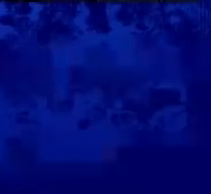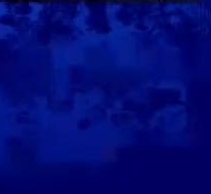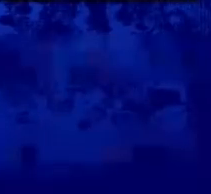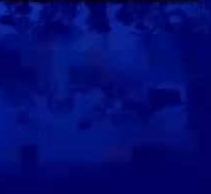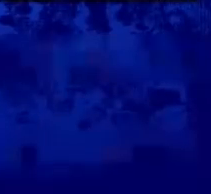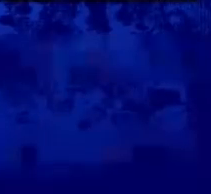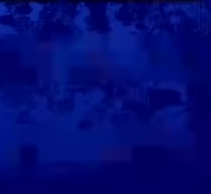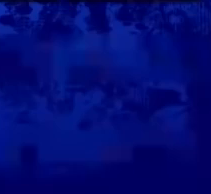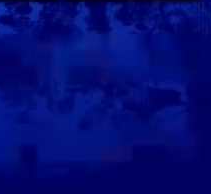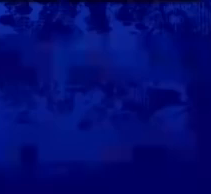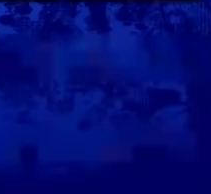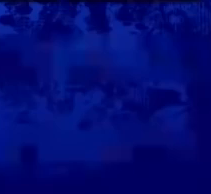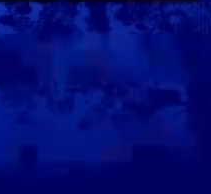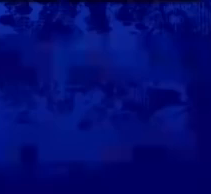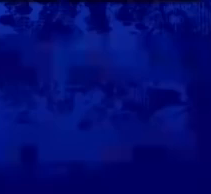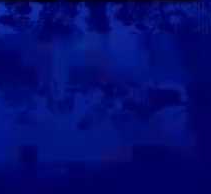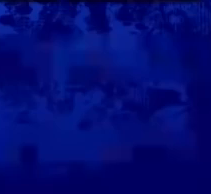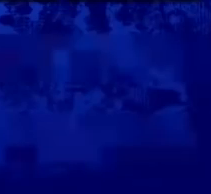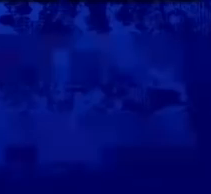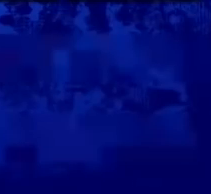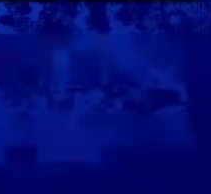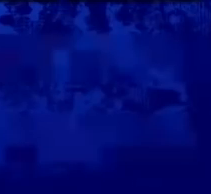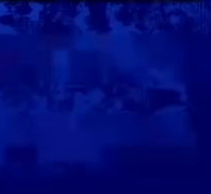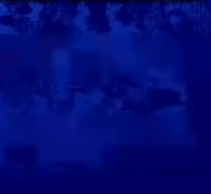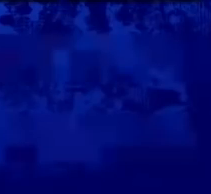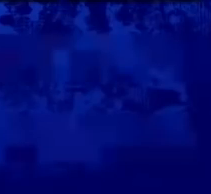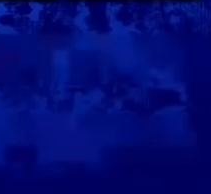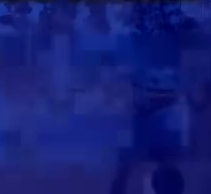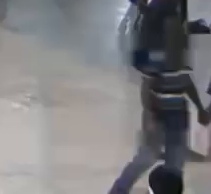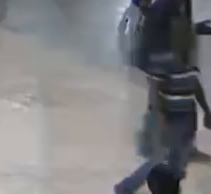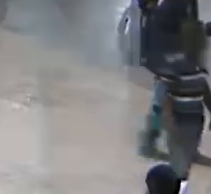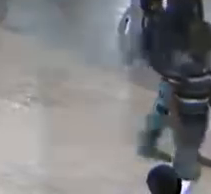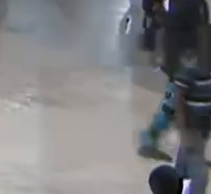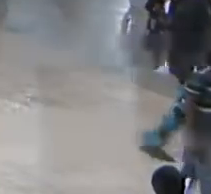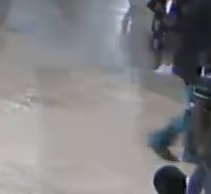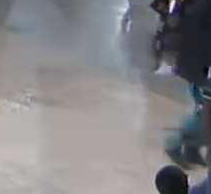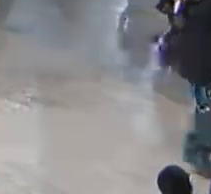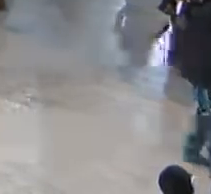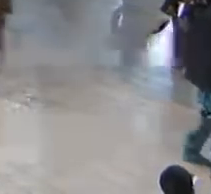generational storm in your life will end tonight.